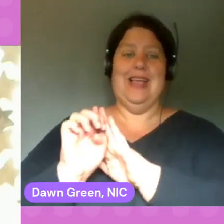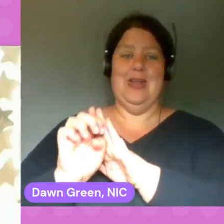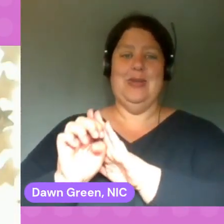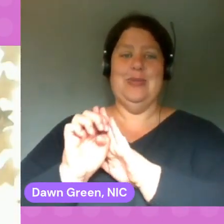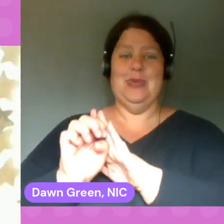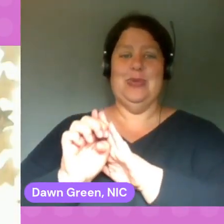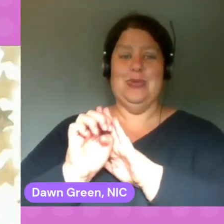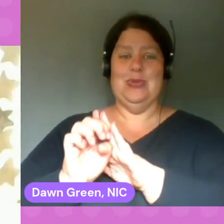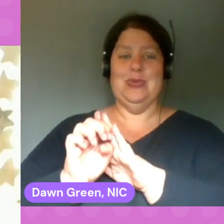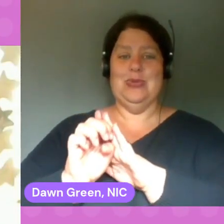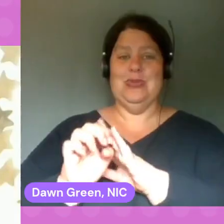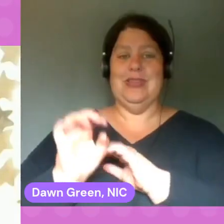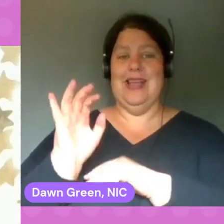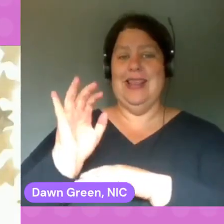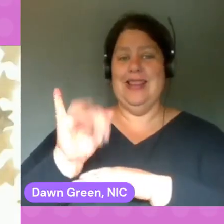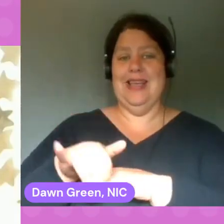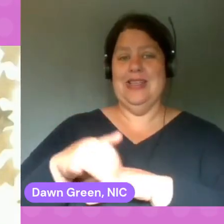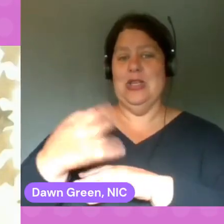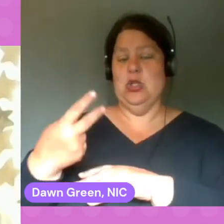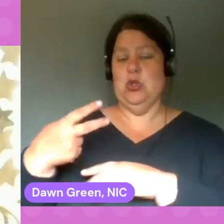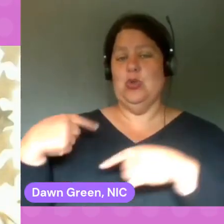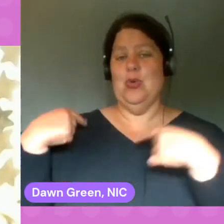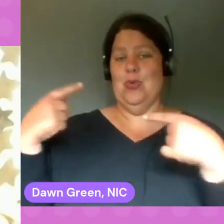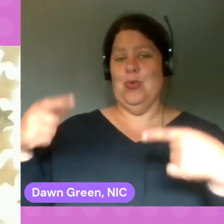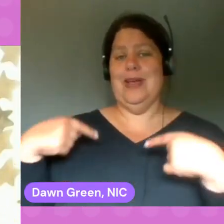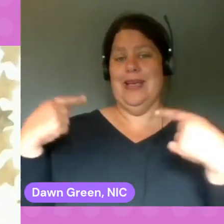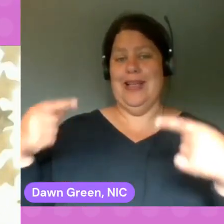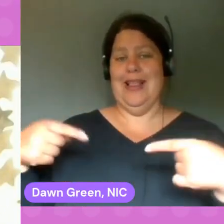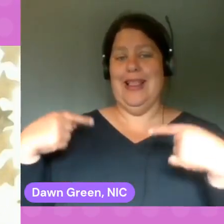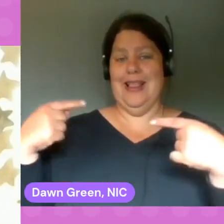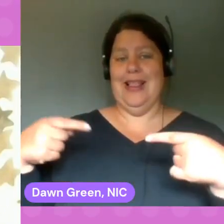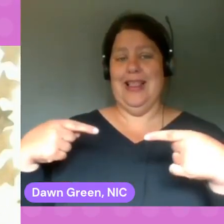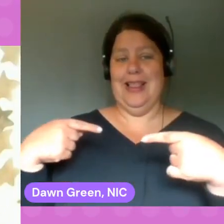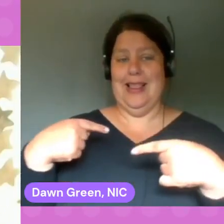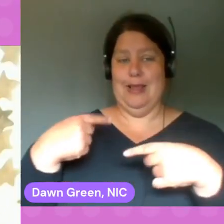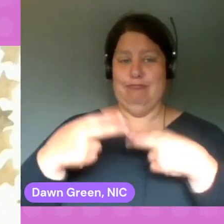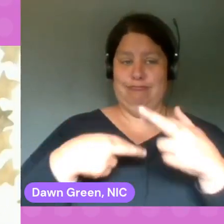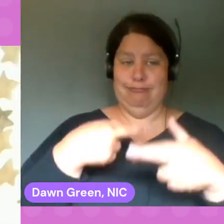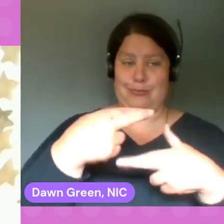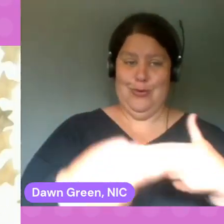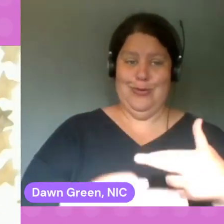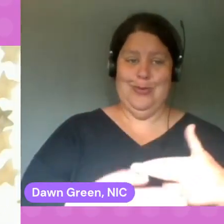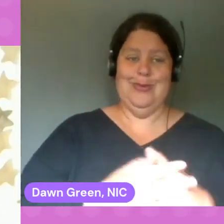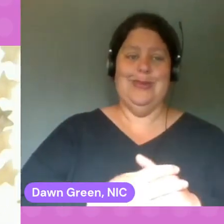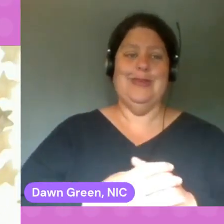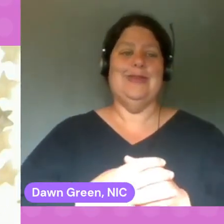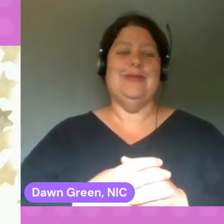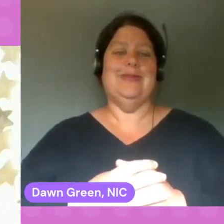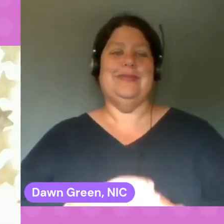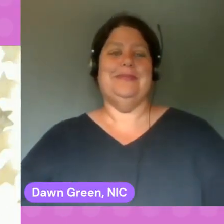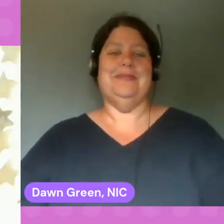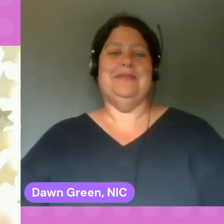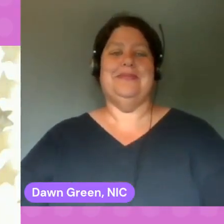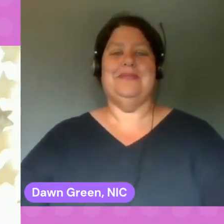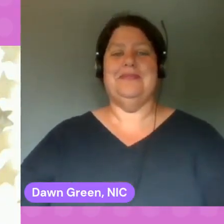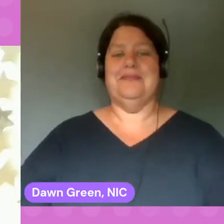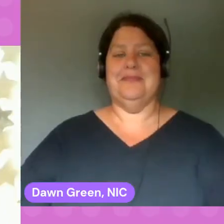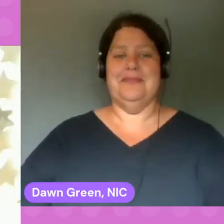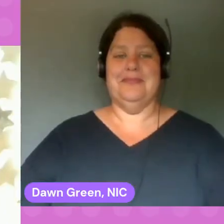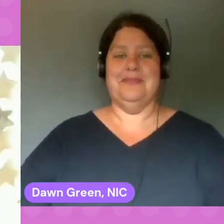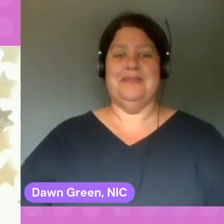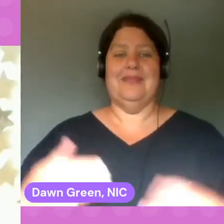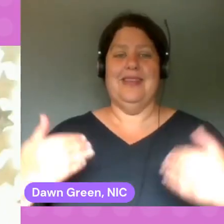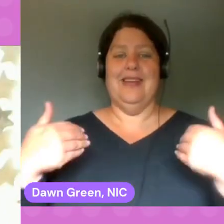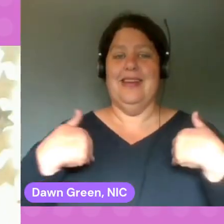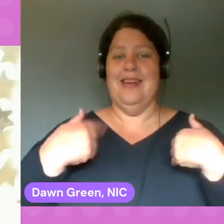So like this is a little 2-wheel roller that's going to go down the ramp. I have just